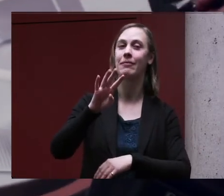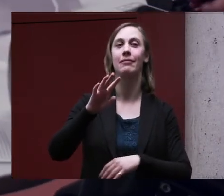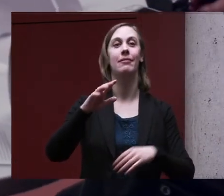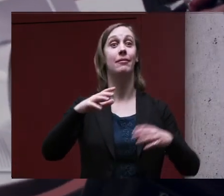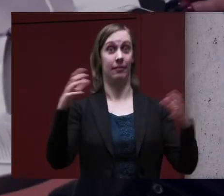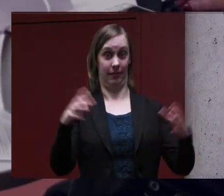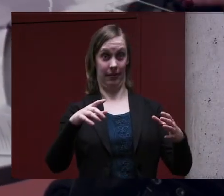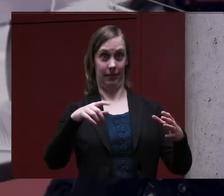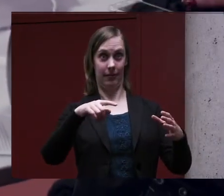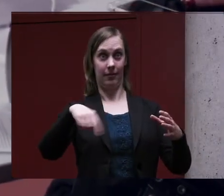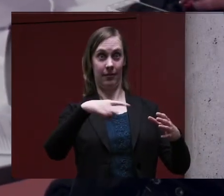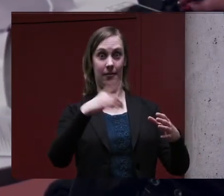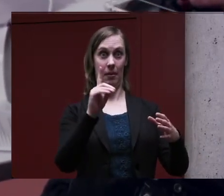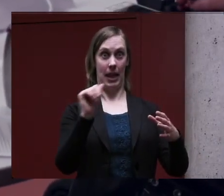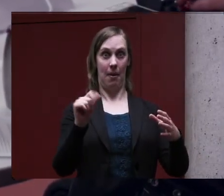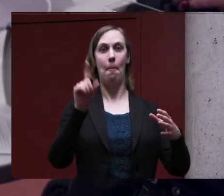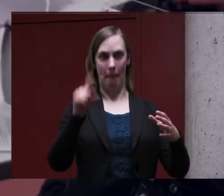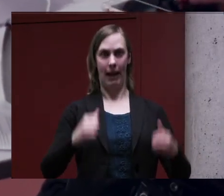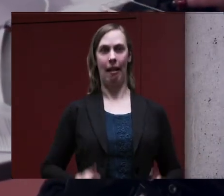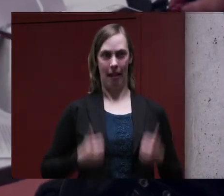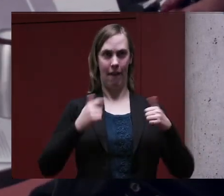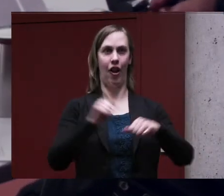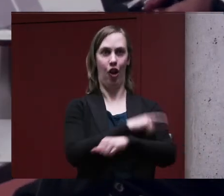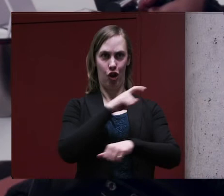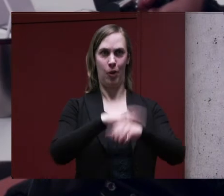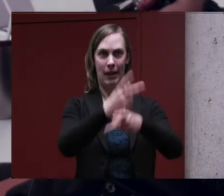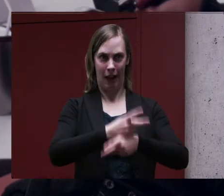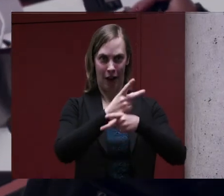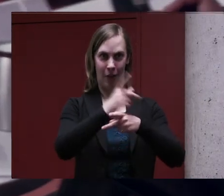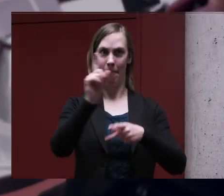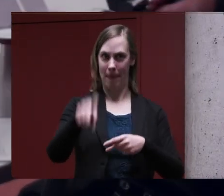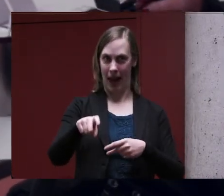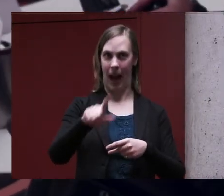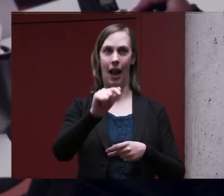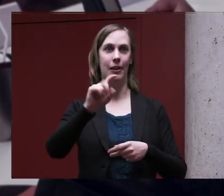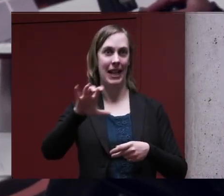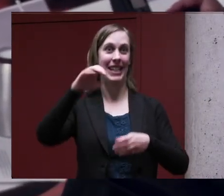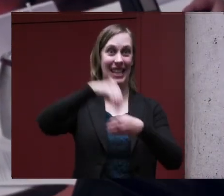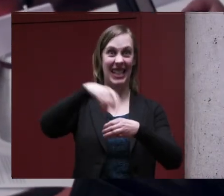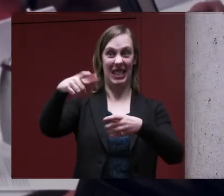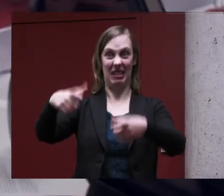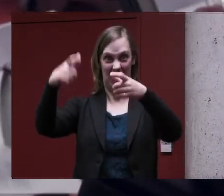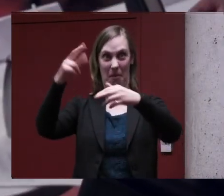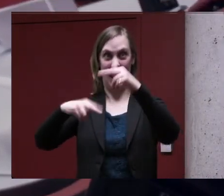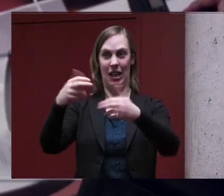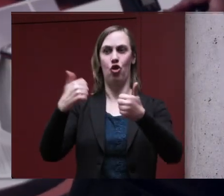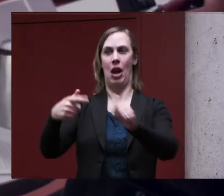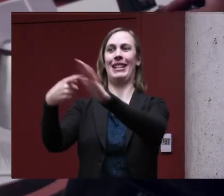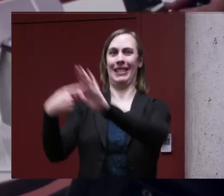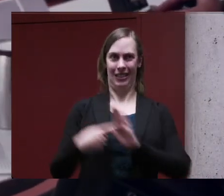disabled enough that we must live in long-term care in a facility. So we aren't doing